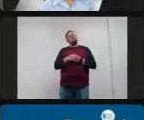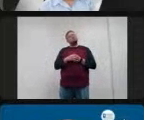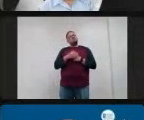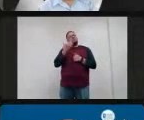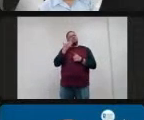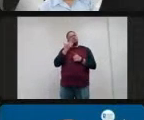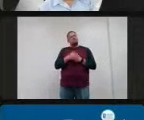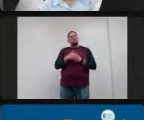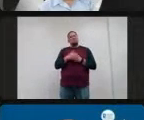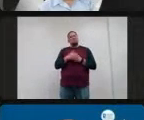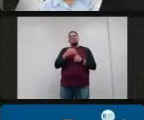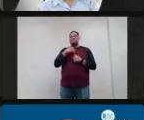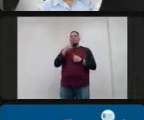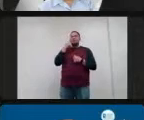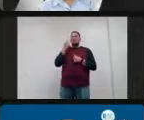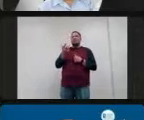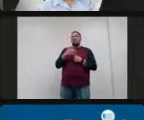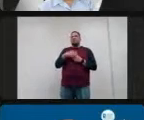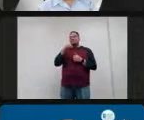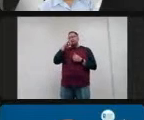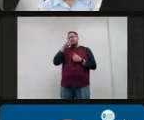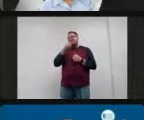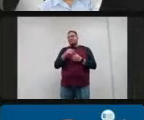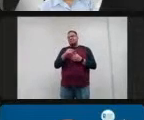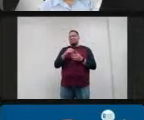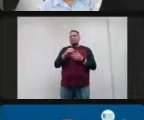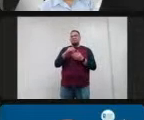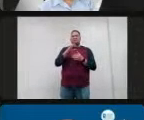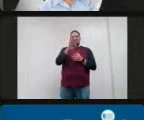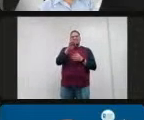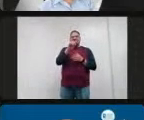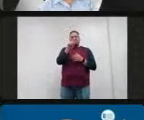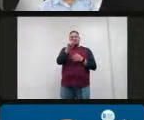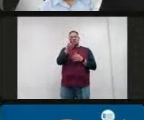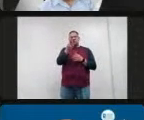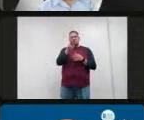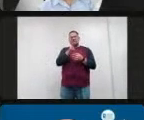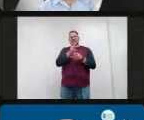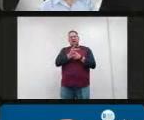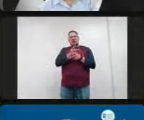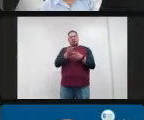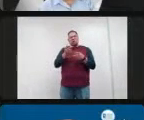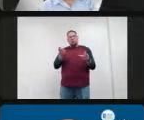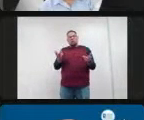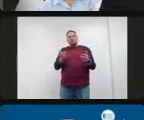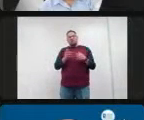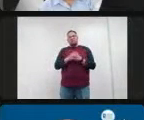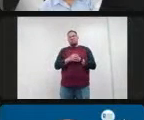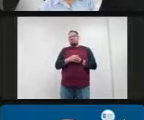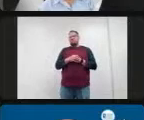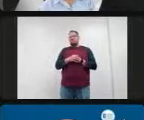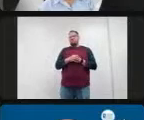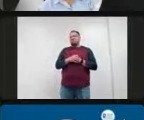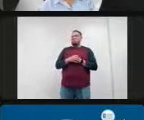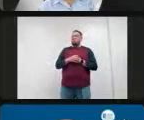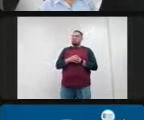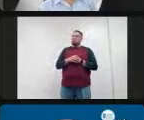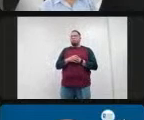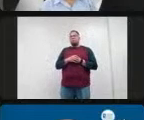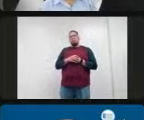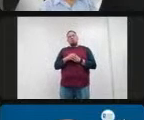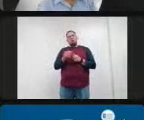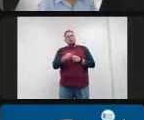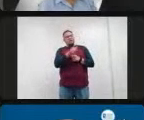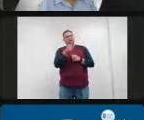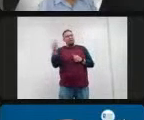I'm thinking of kids who are in foster care or other caregiving